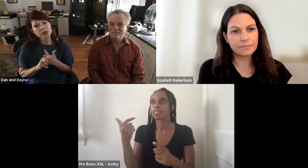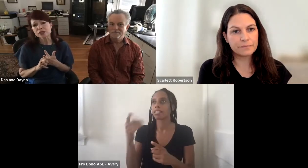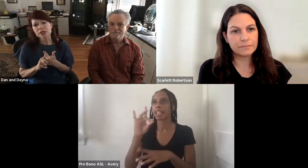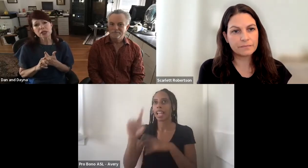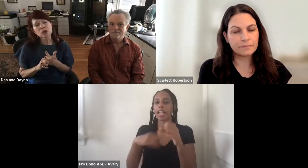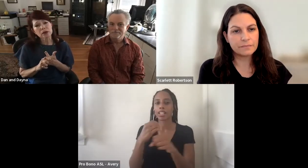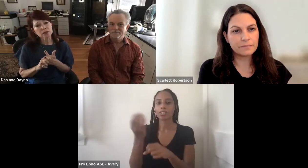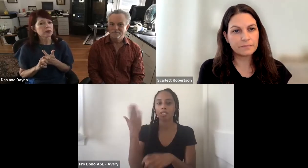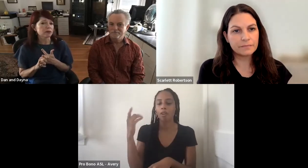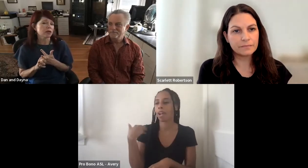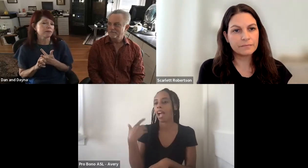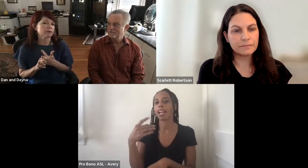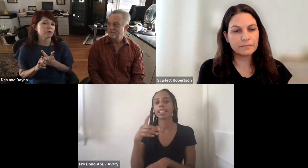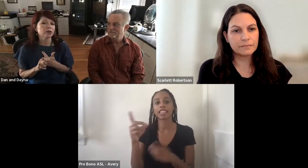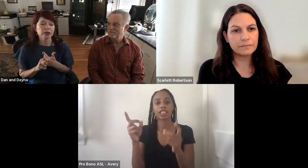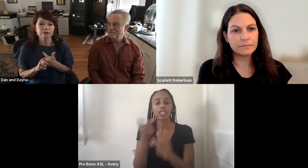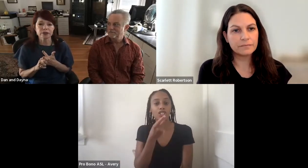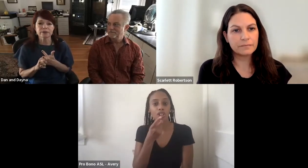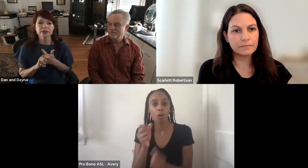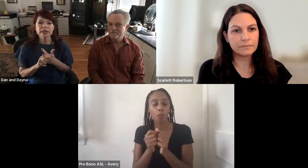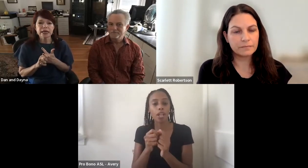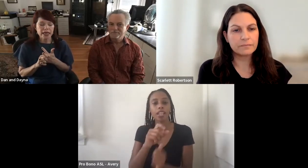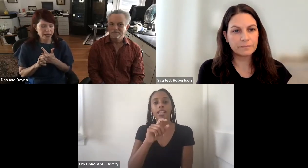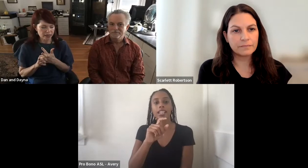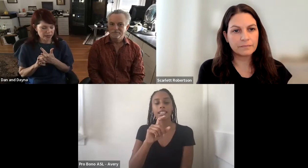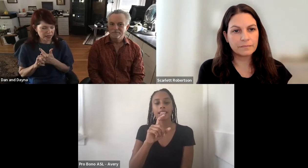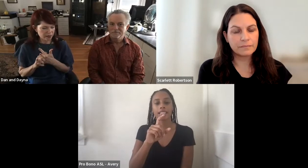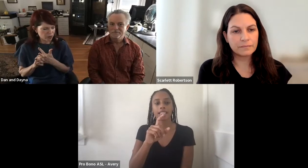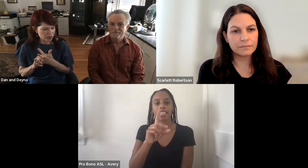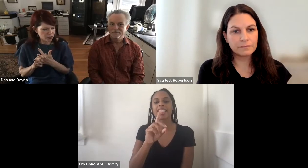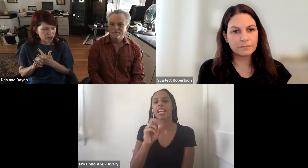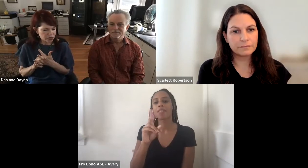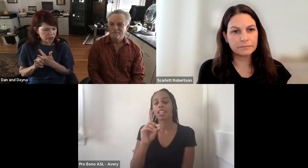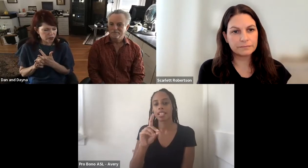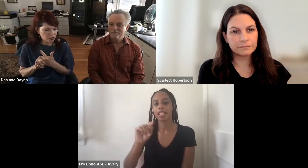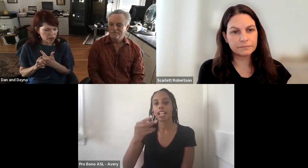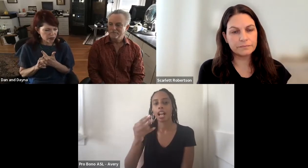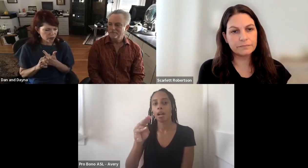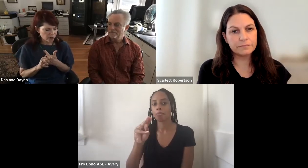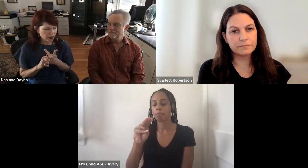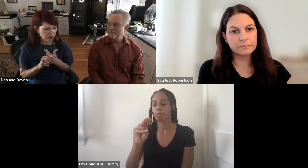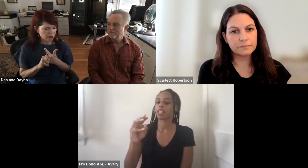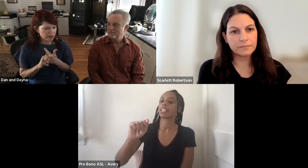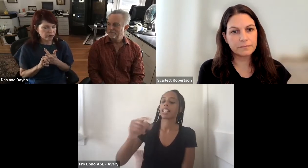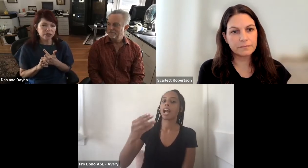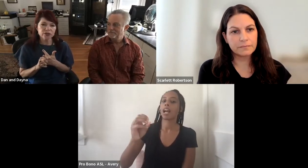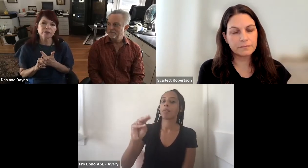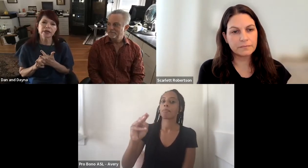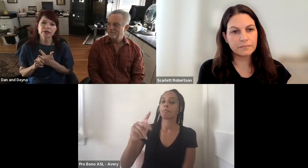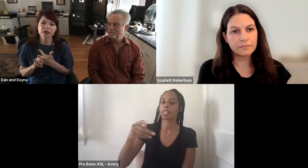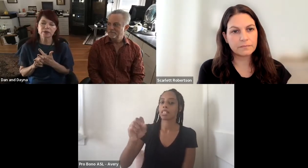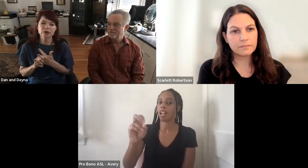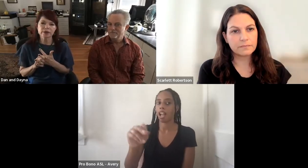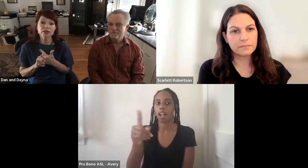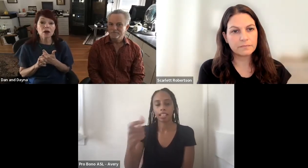Thompson, who's just an incredible writer about films. And he posed the question, which was, have you ever considered